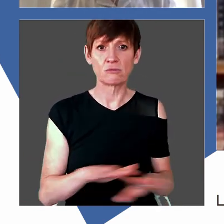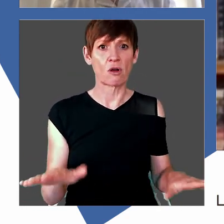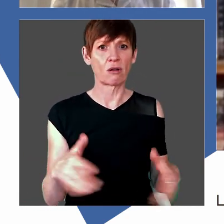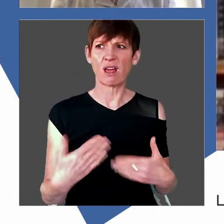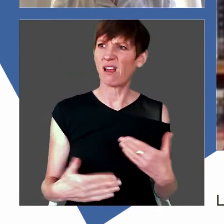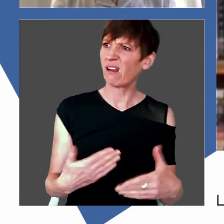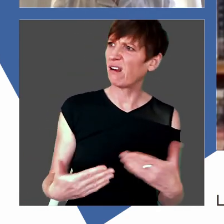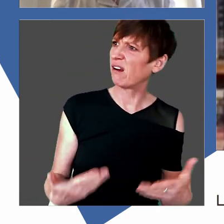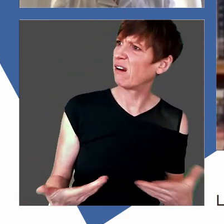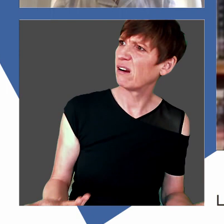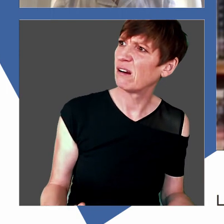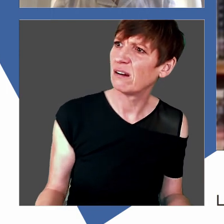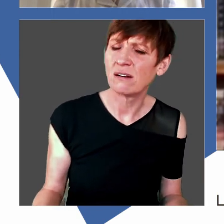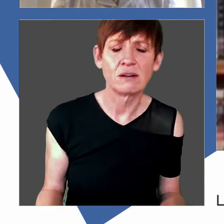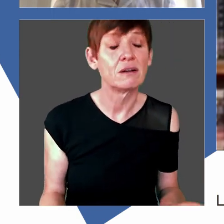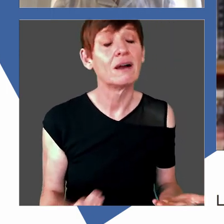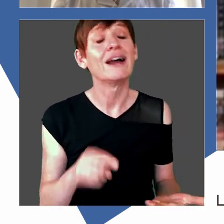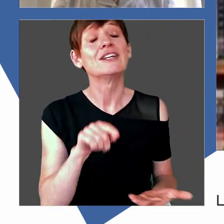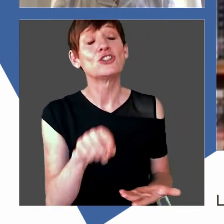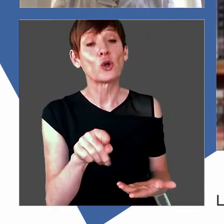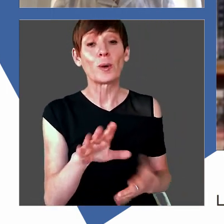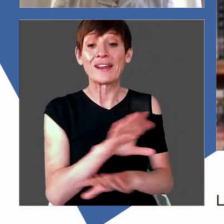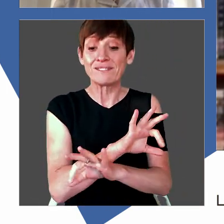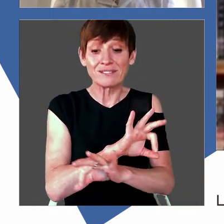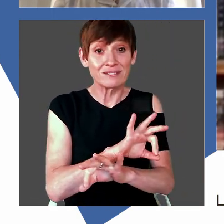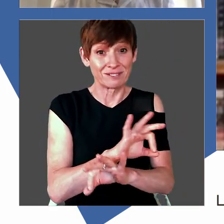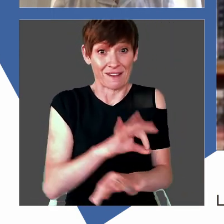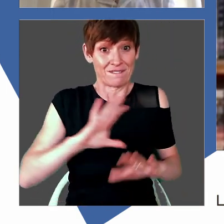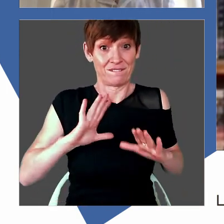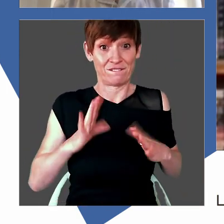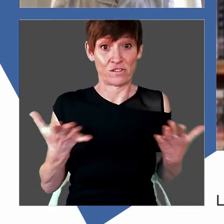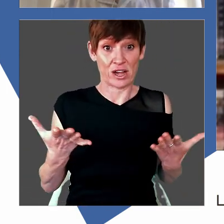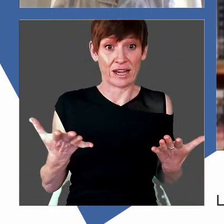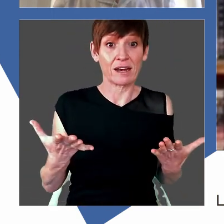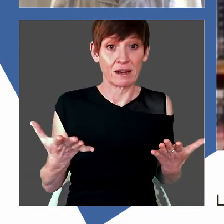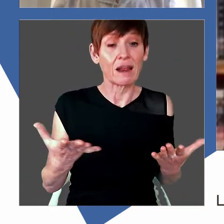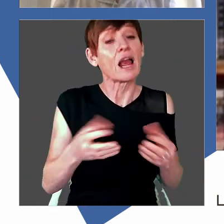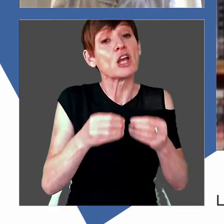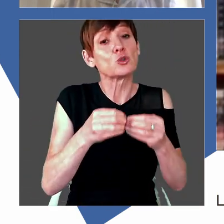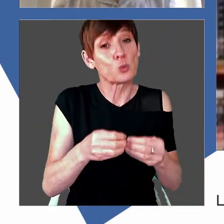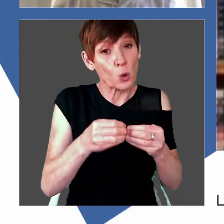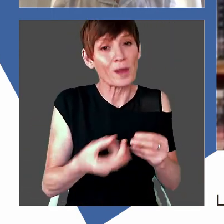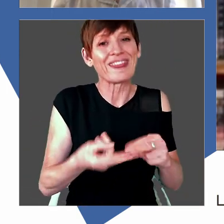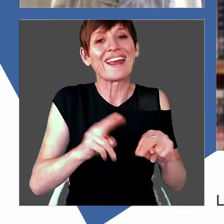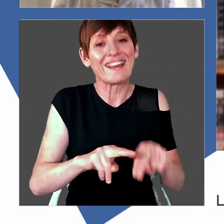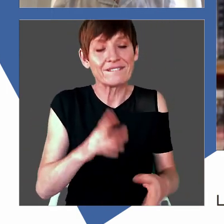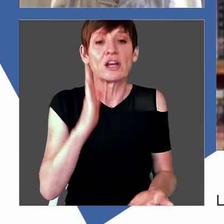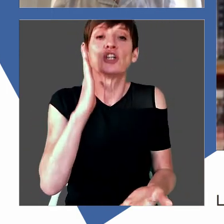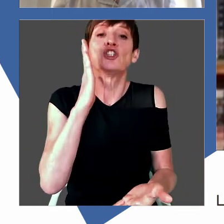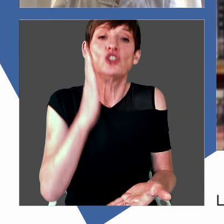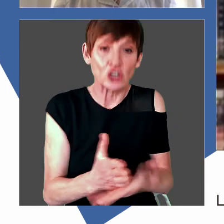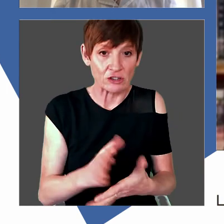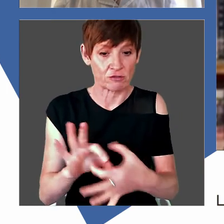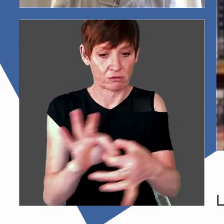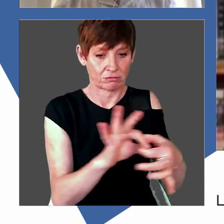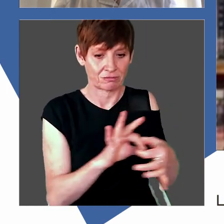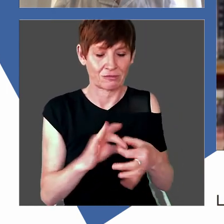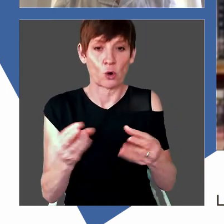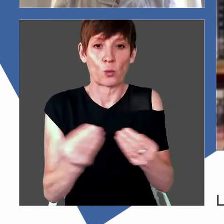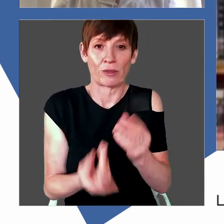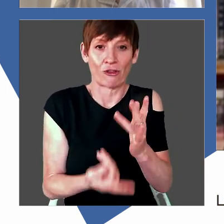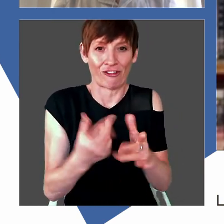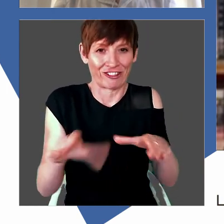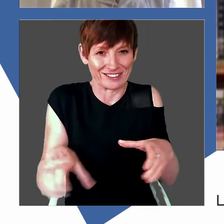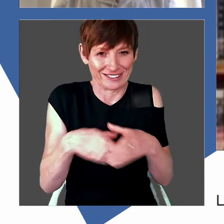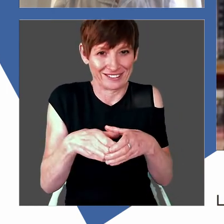that if it's unpaid, it's worth it. If it's a genuine collaboration with other artists and you're having a